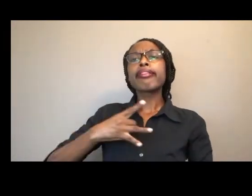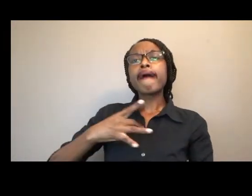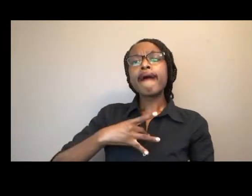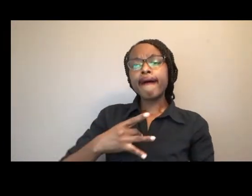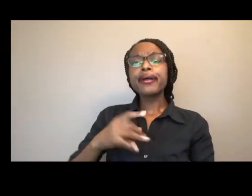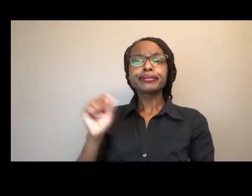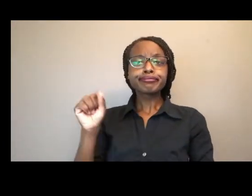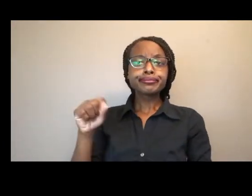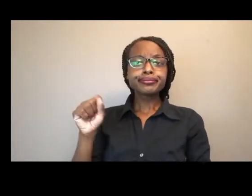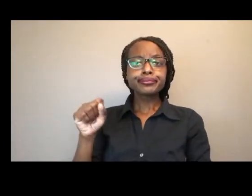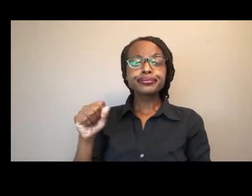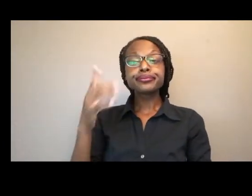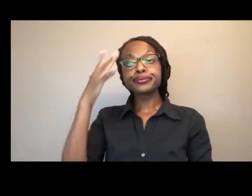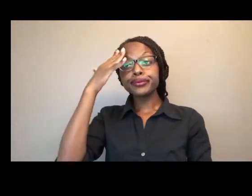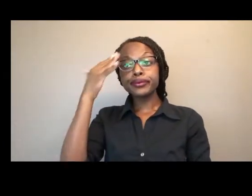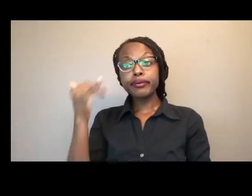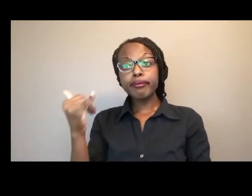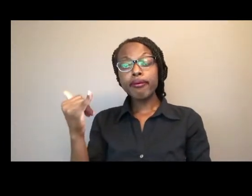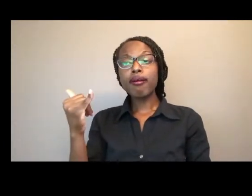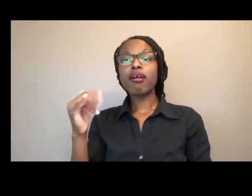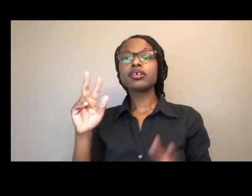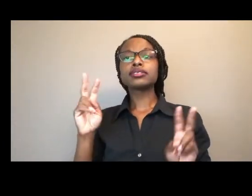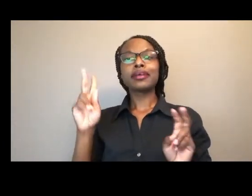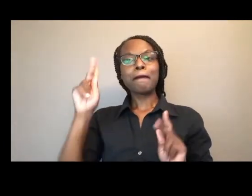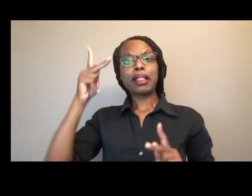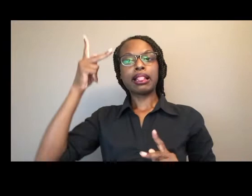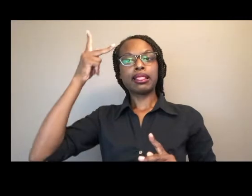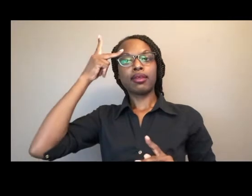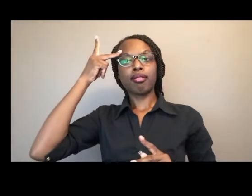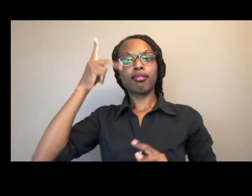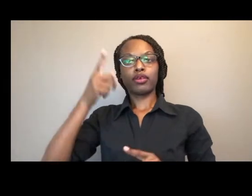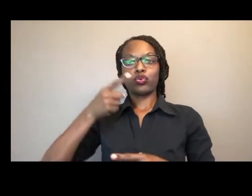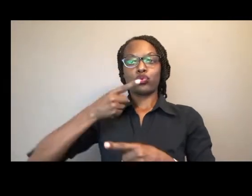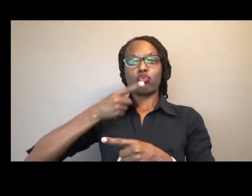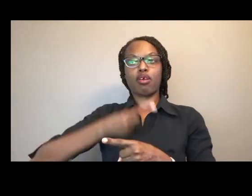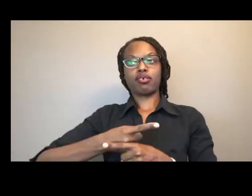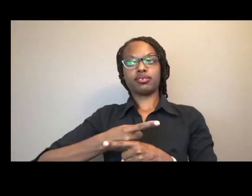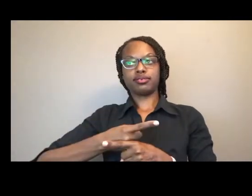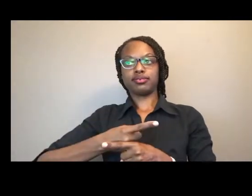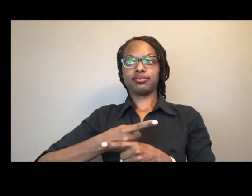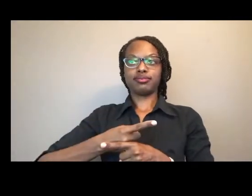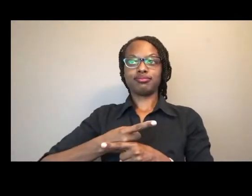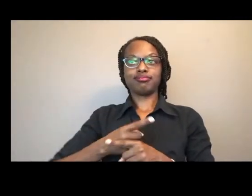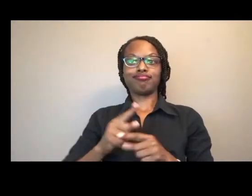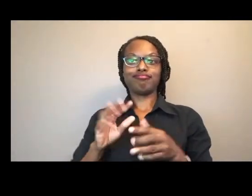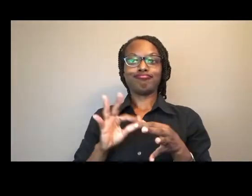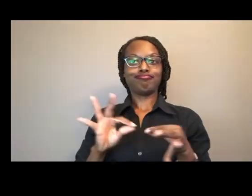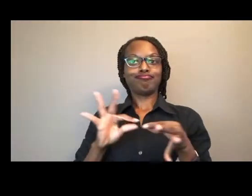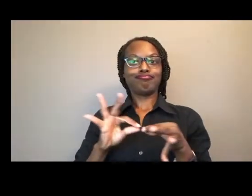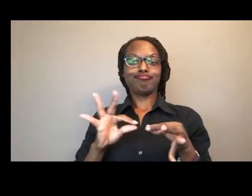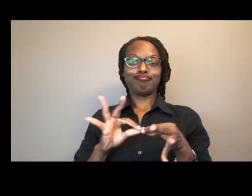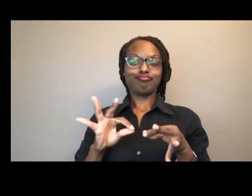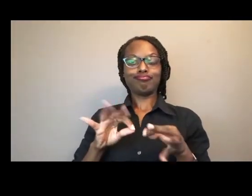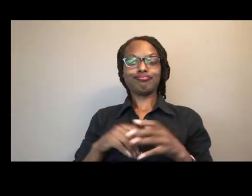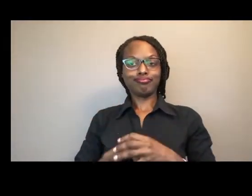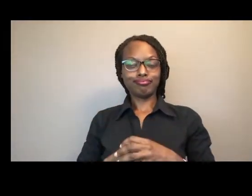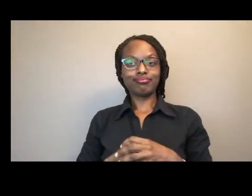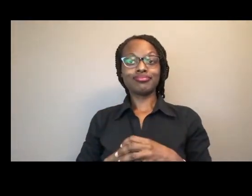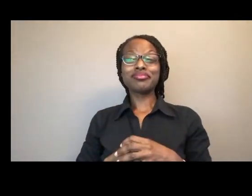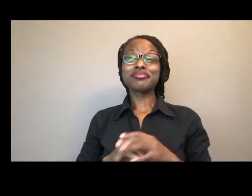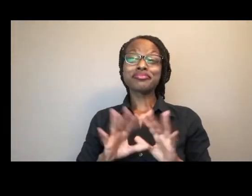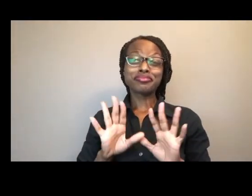self-advocacy because of the political correct thing to have,